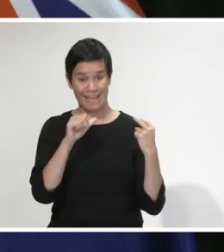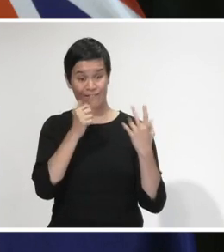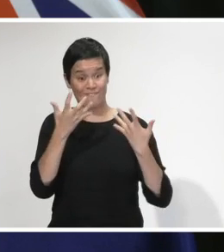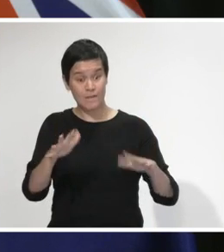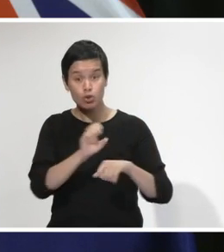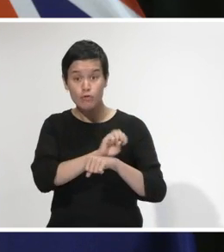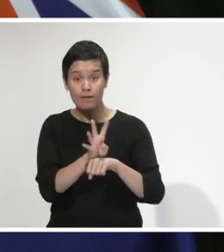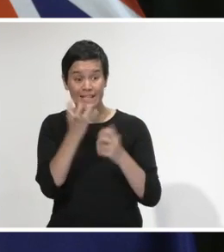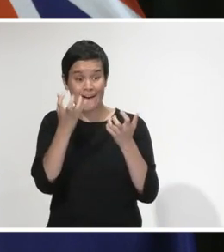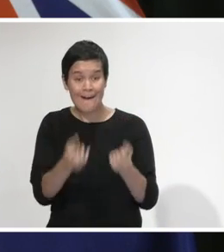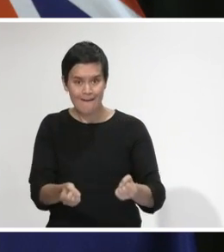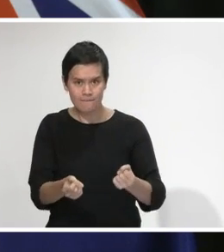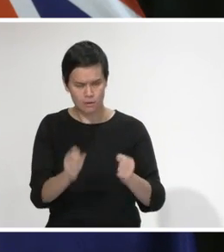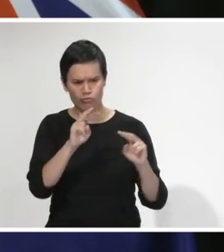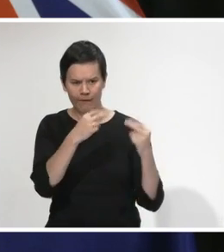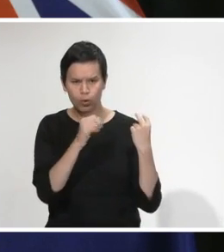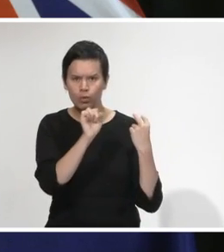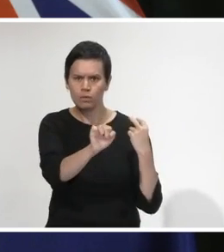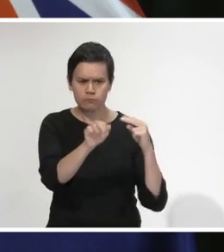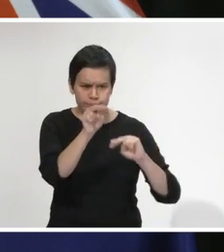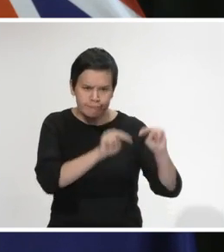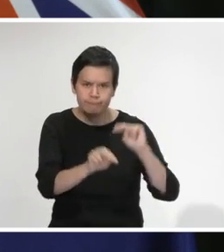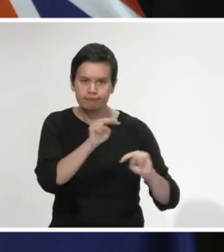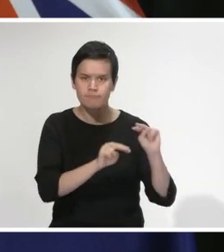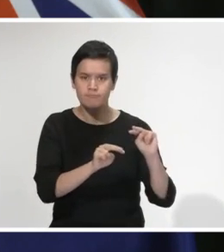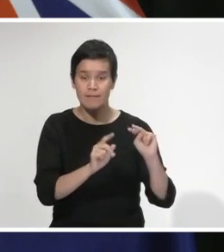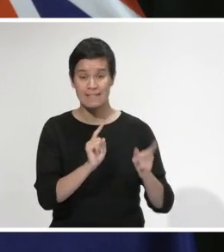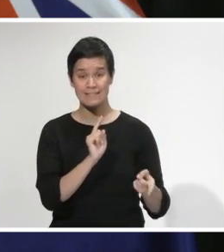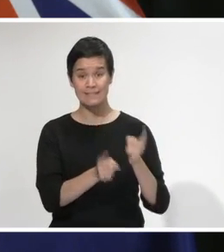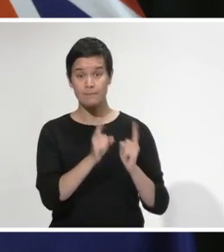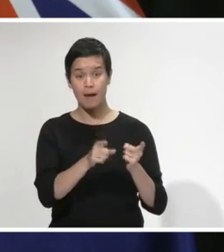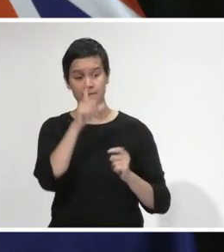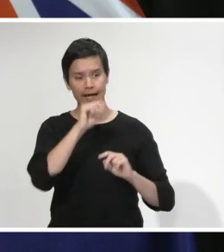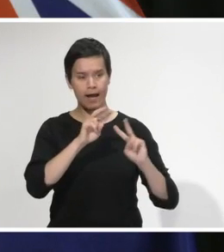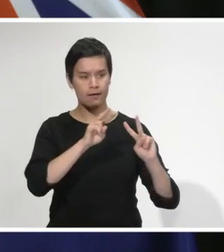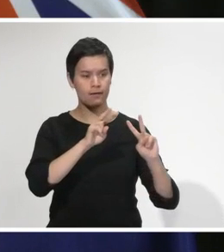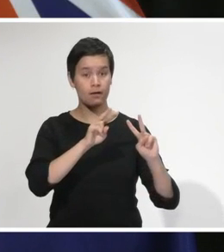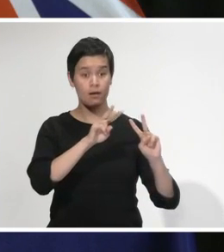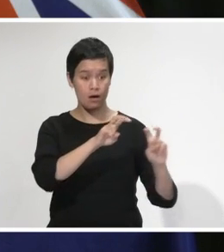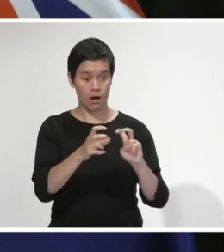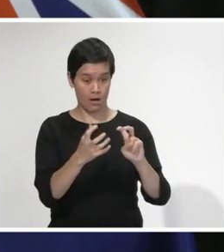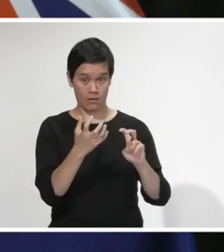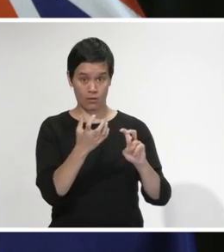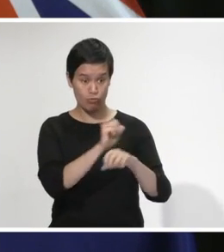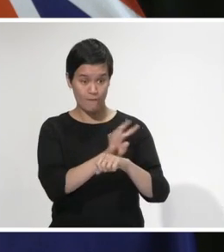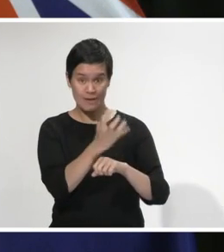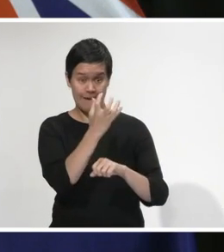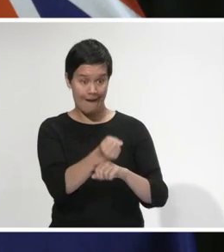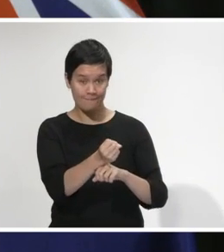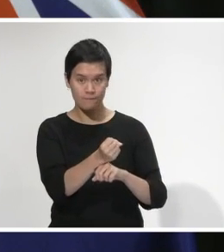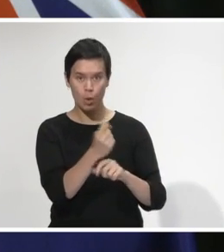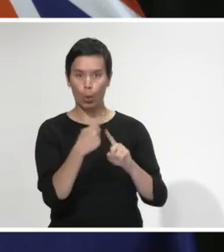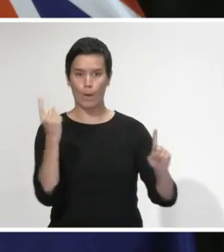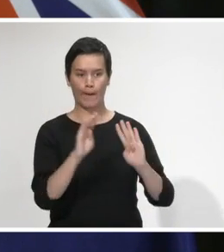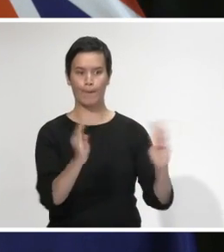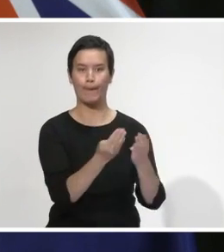in some of those instances, the cases have been able to be bounded very quickly with no further transmission, and others we've seen just